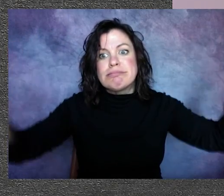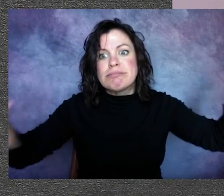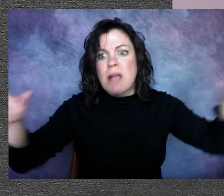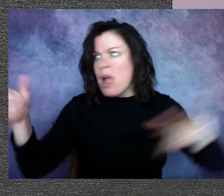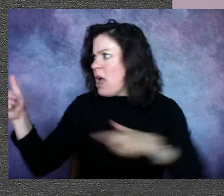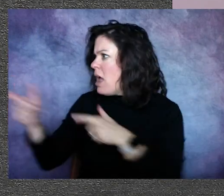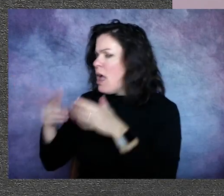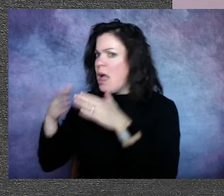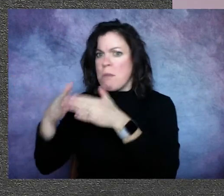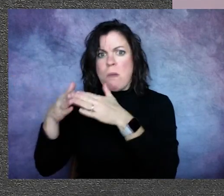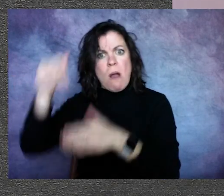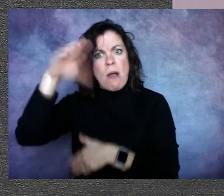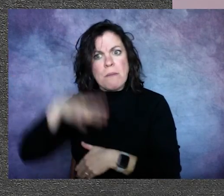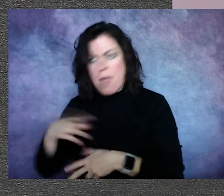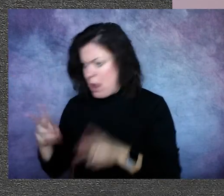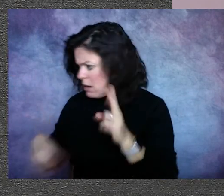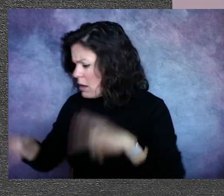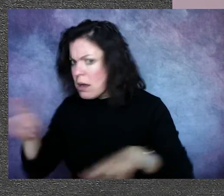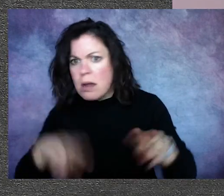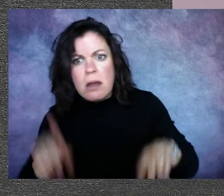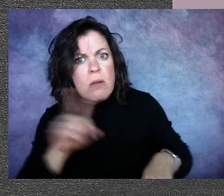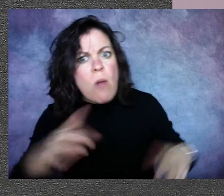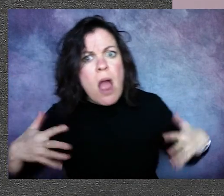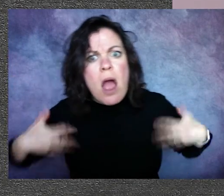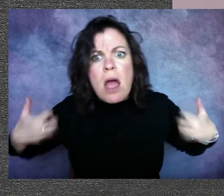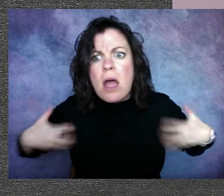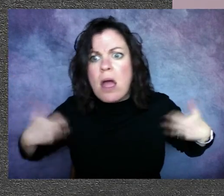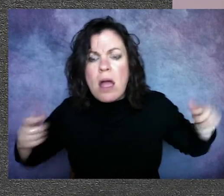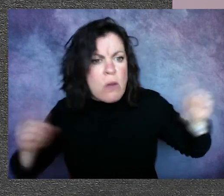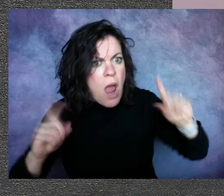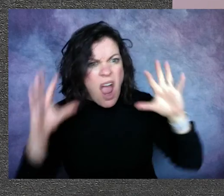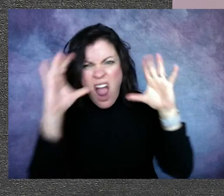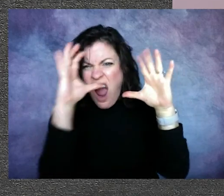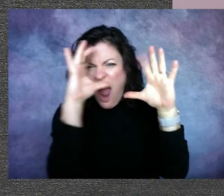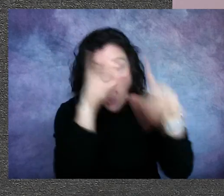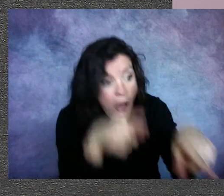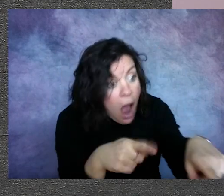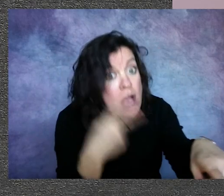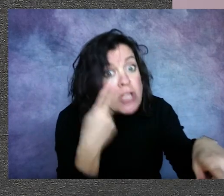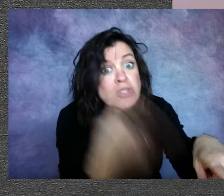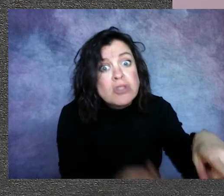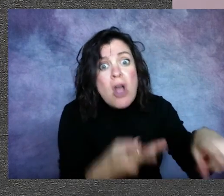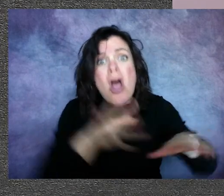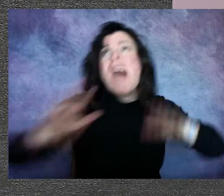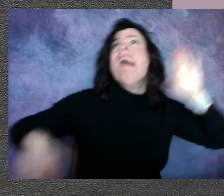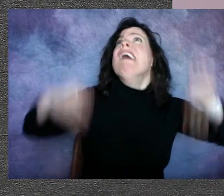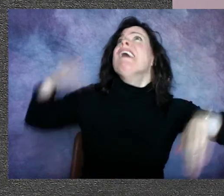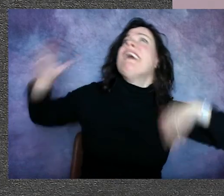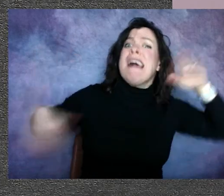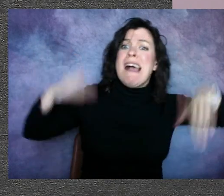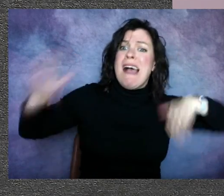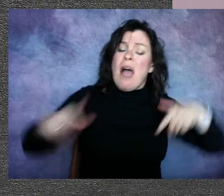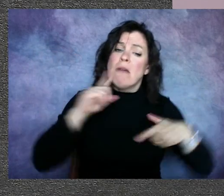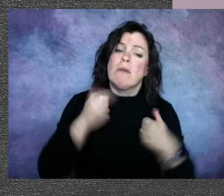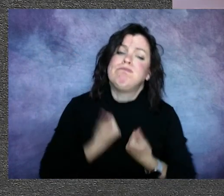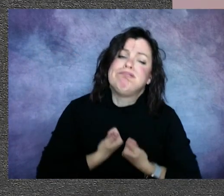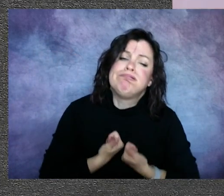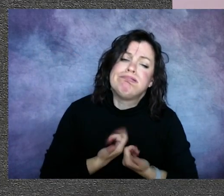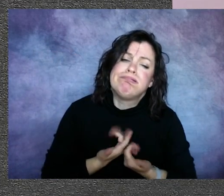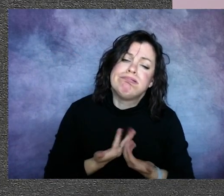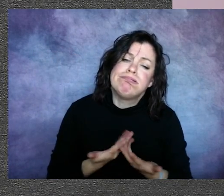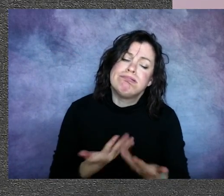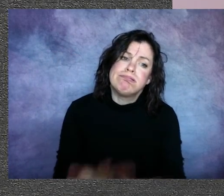Where is George? The sailors looked and looked, and at last they saw him struggling in the water and almost all tired out.